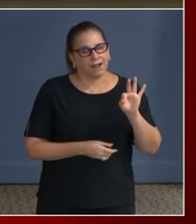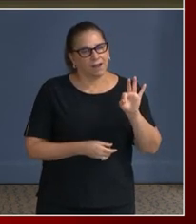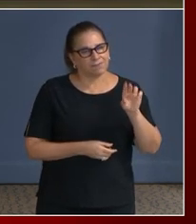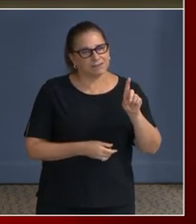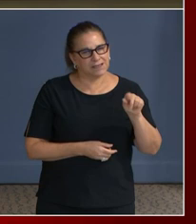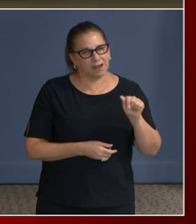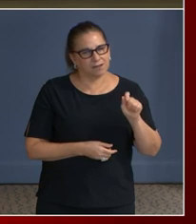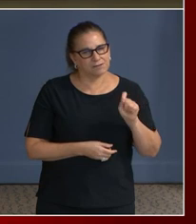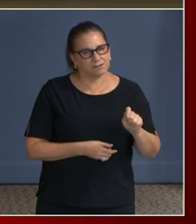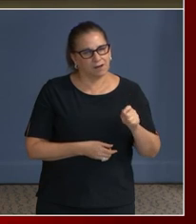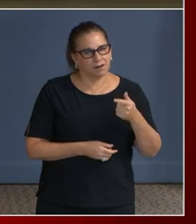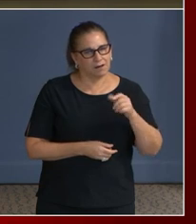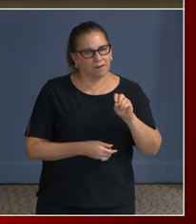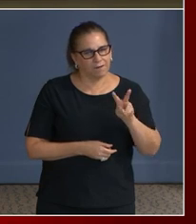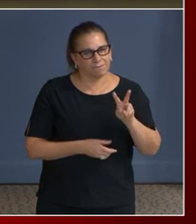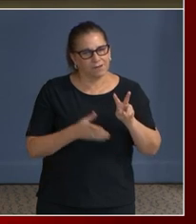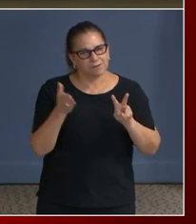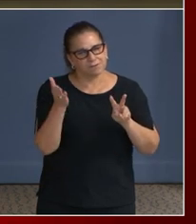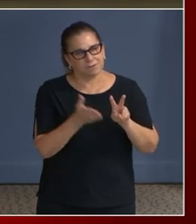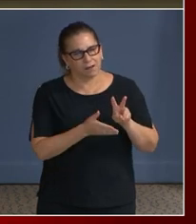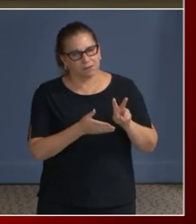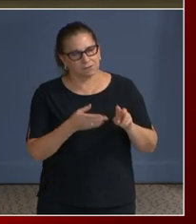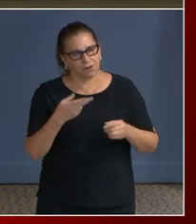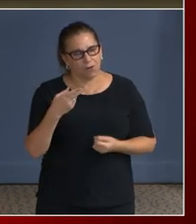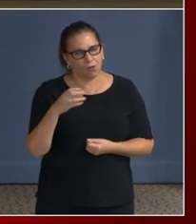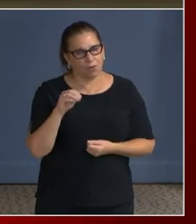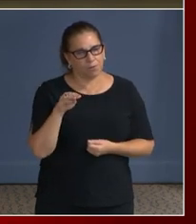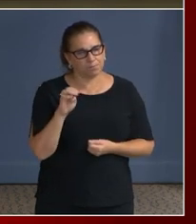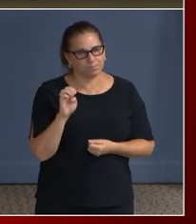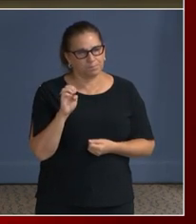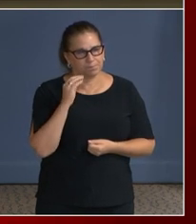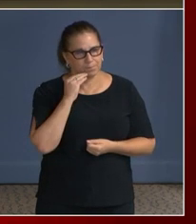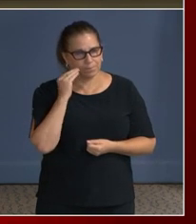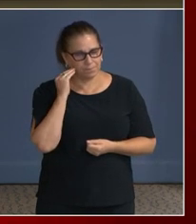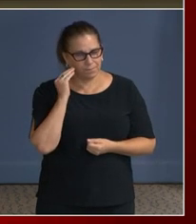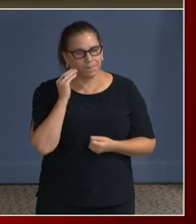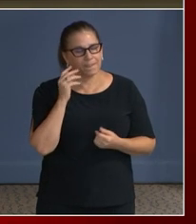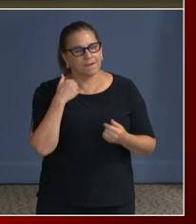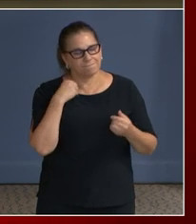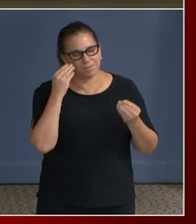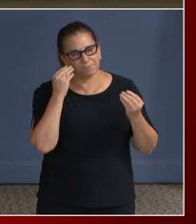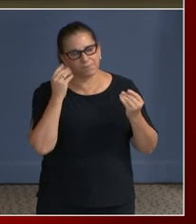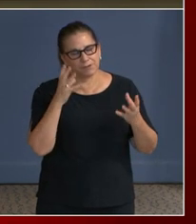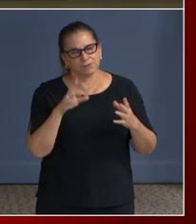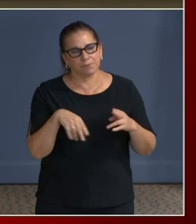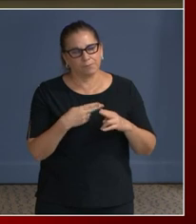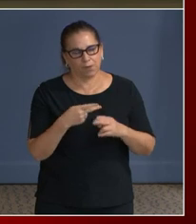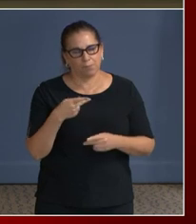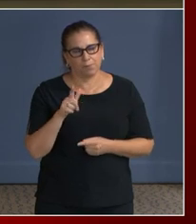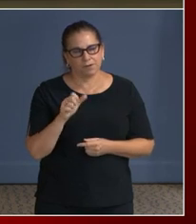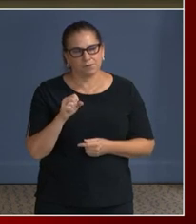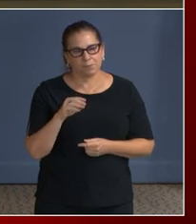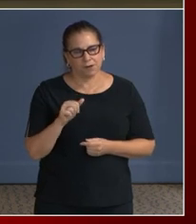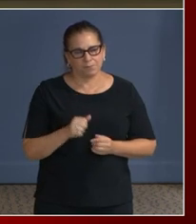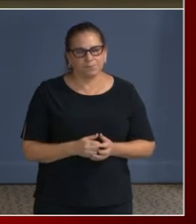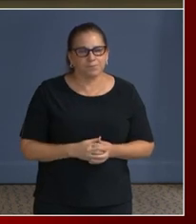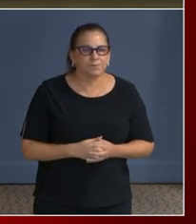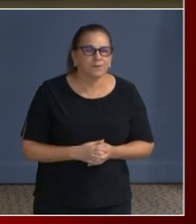fda.gov/home, HOME. This morning, we also released an updated list of states that DC